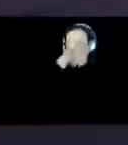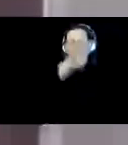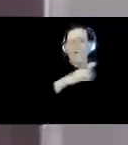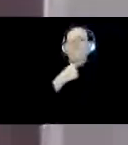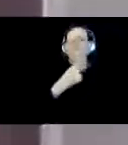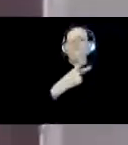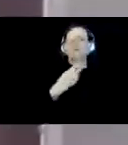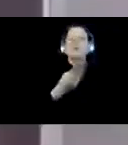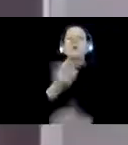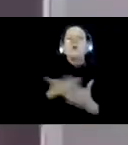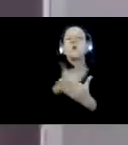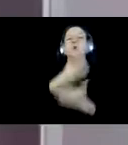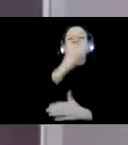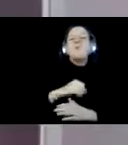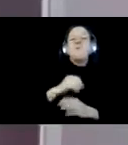What time was it really?